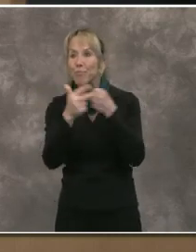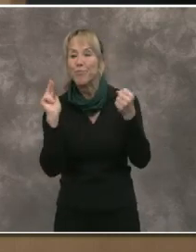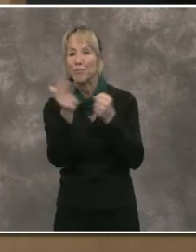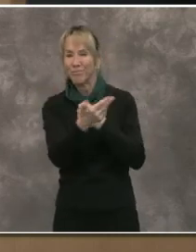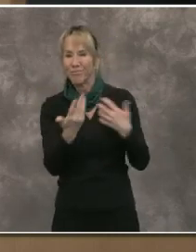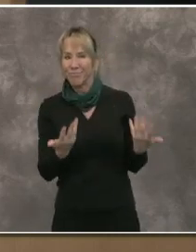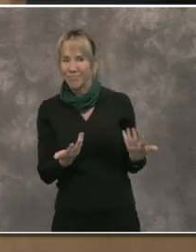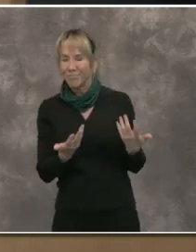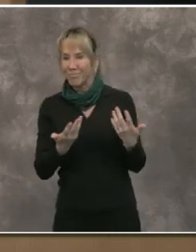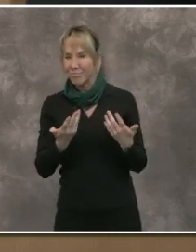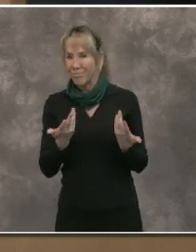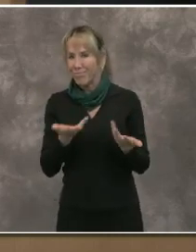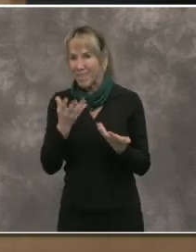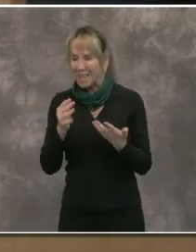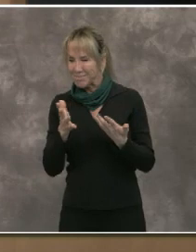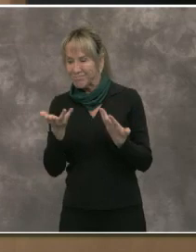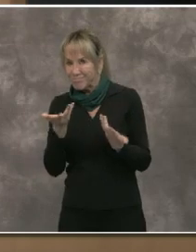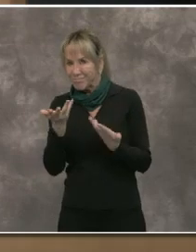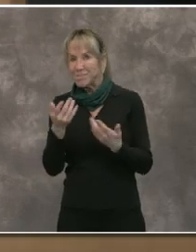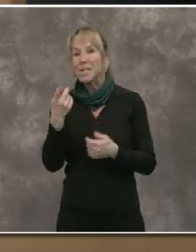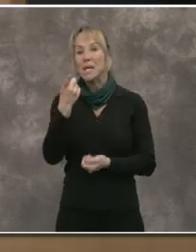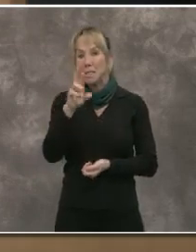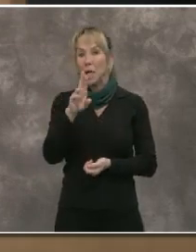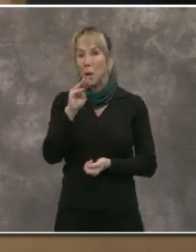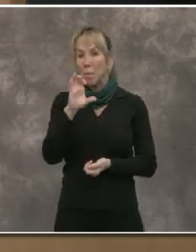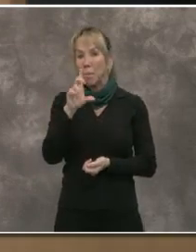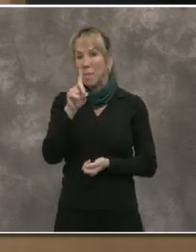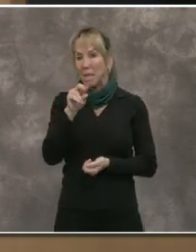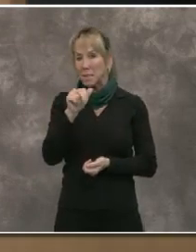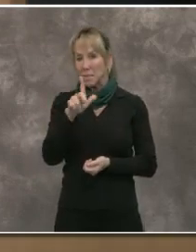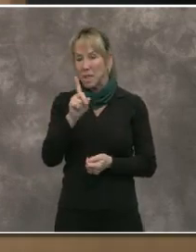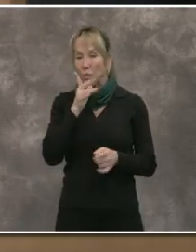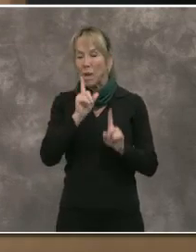Dr. McDonald's going to answer that question.